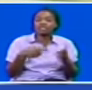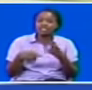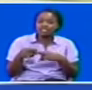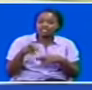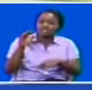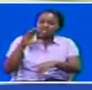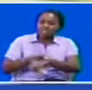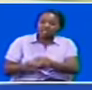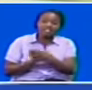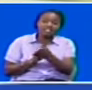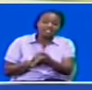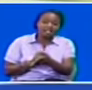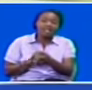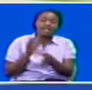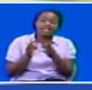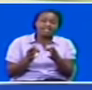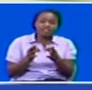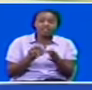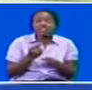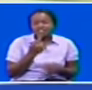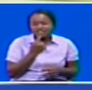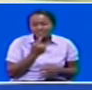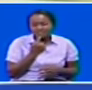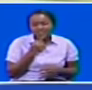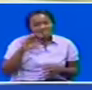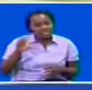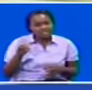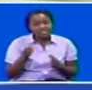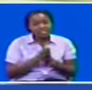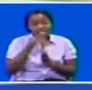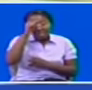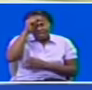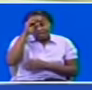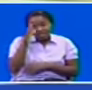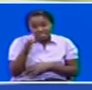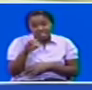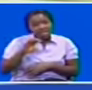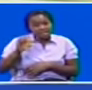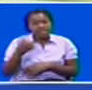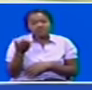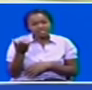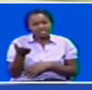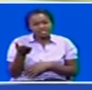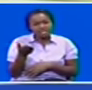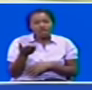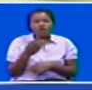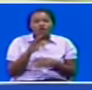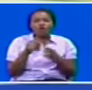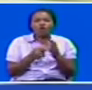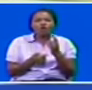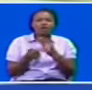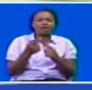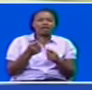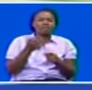found. And in this particular case, Turkana County and the governor for that county has come out hitting out